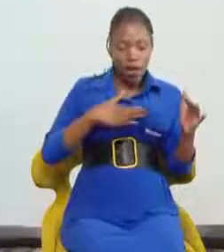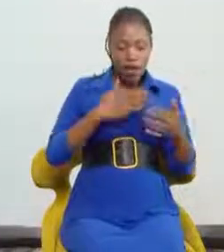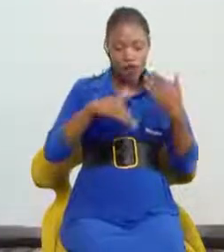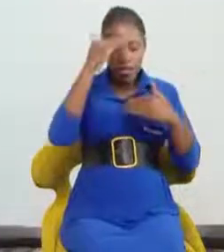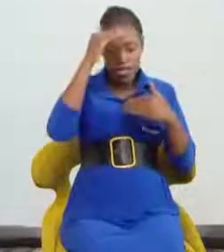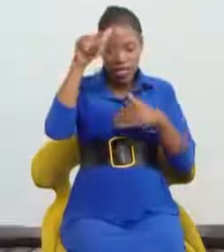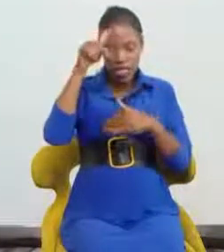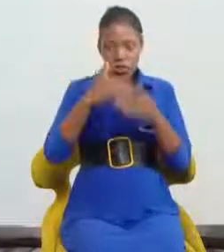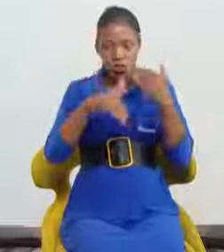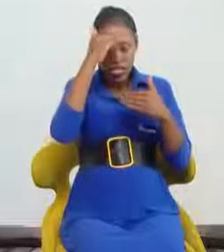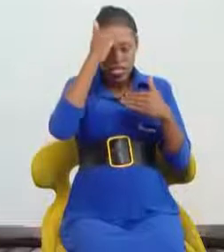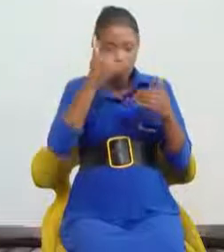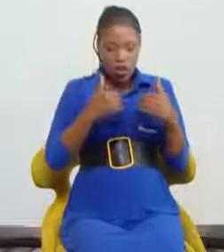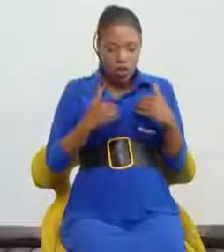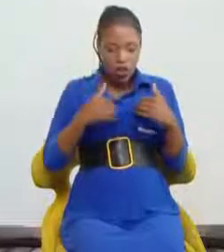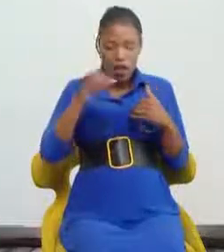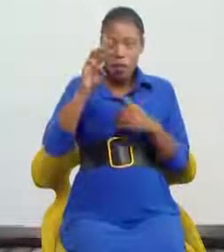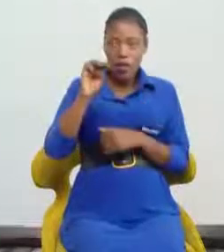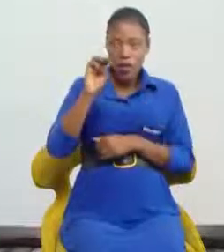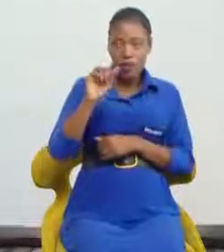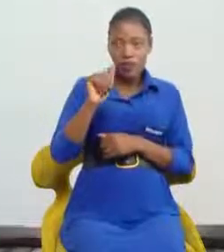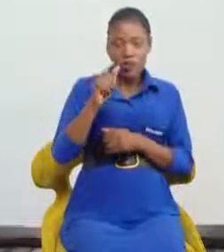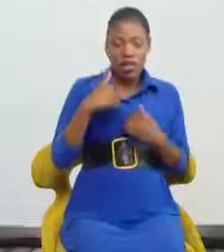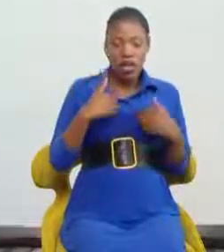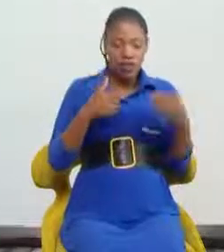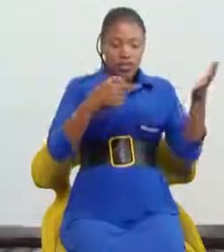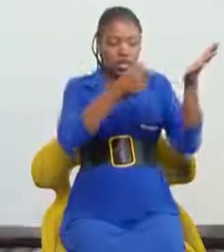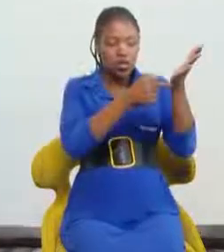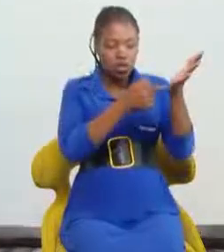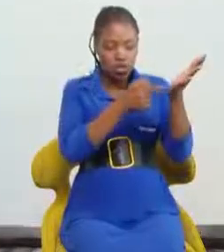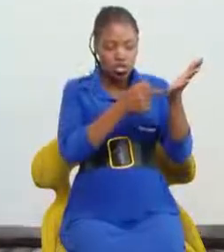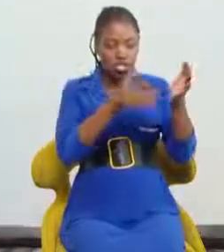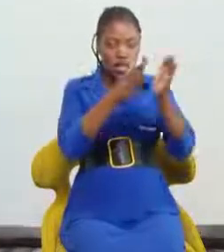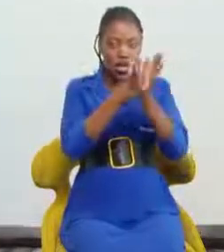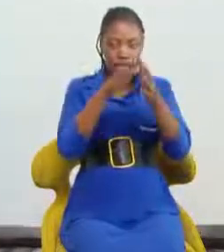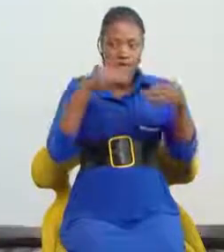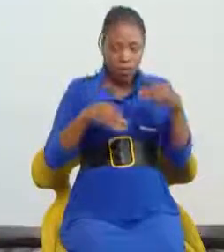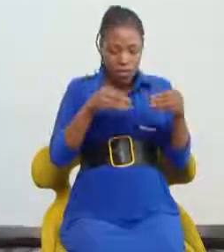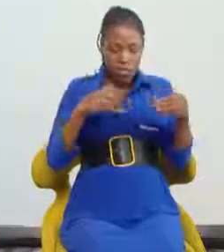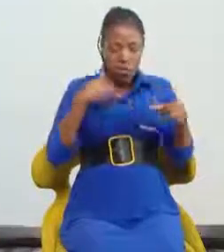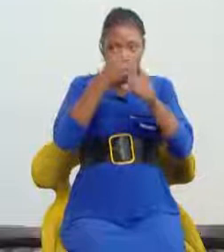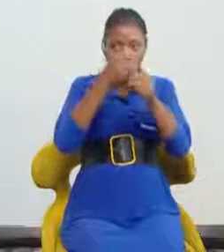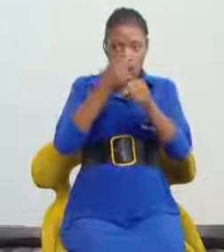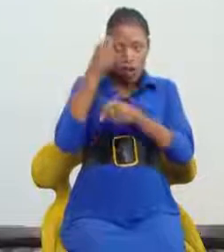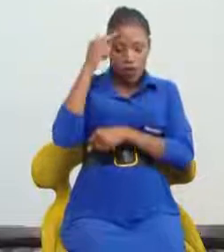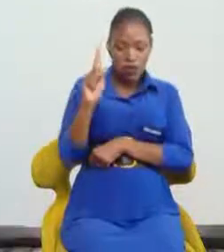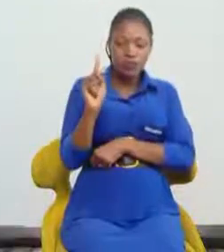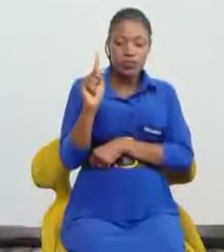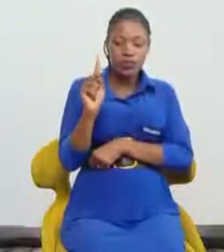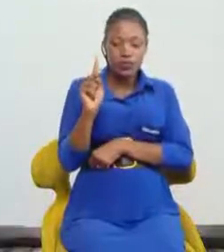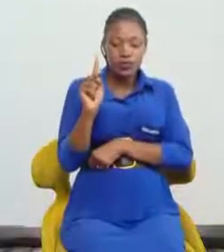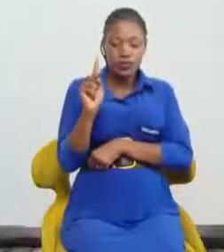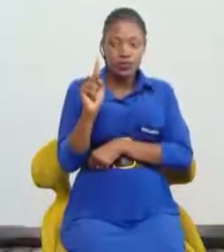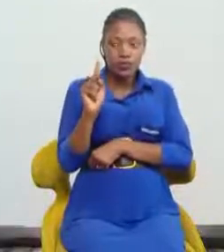this university, we have a master called Technology and Disability, which I work for. I've been leading this for a few years.